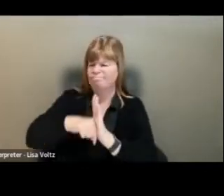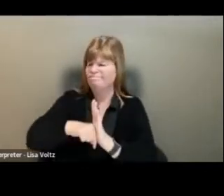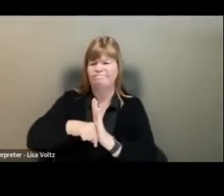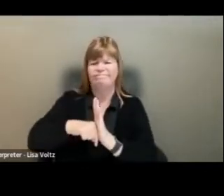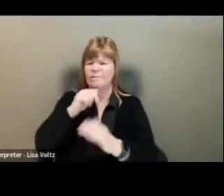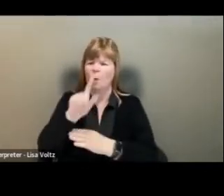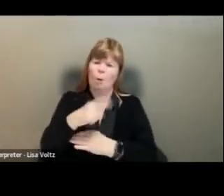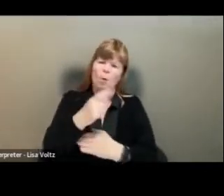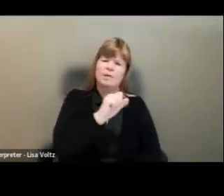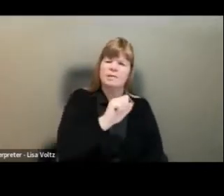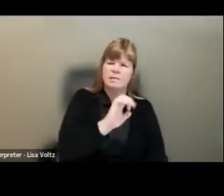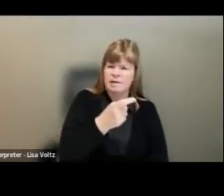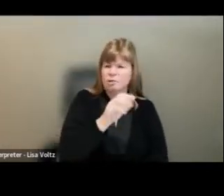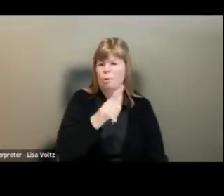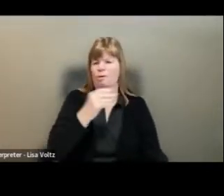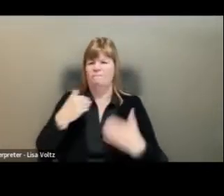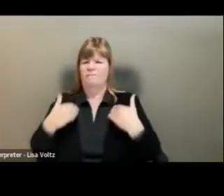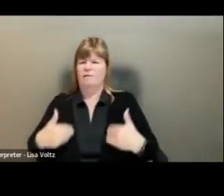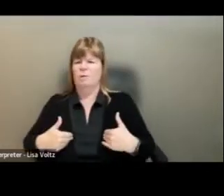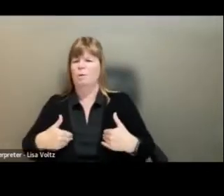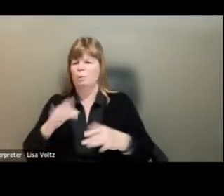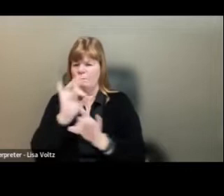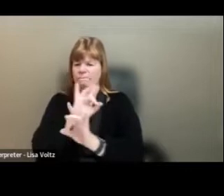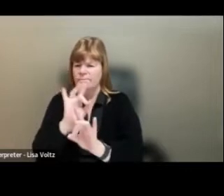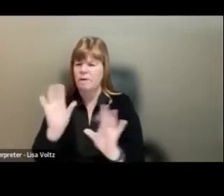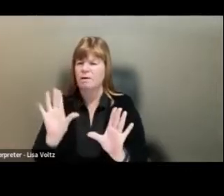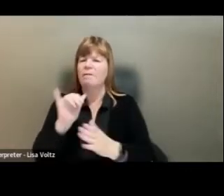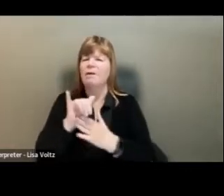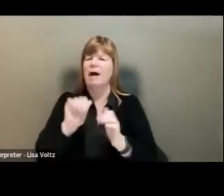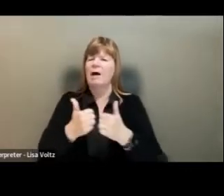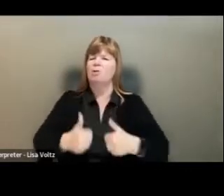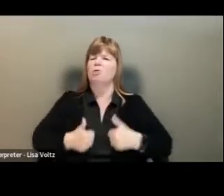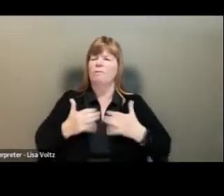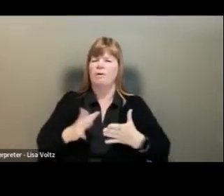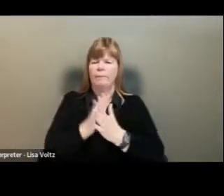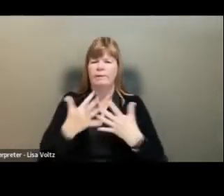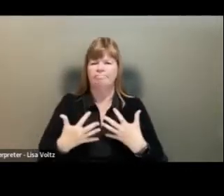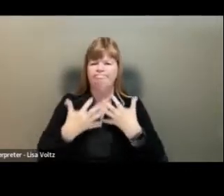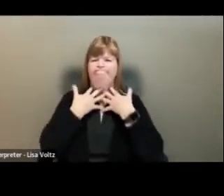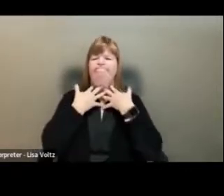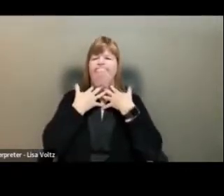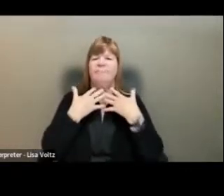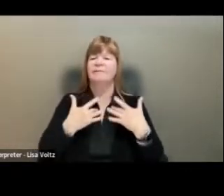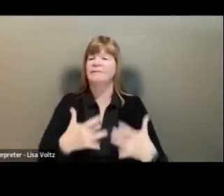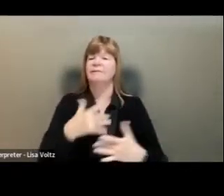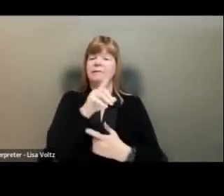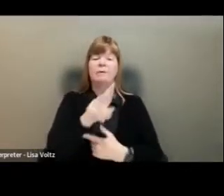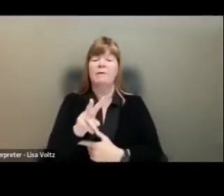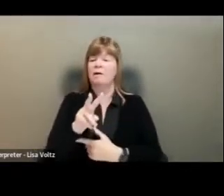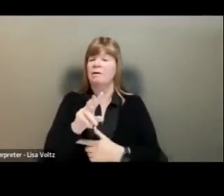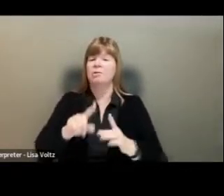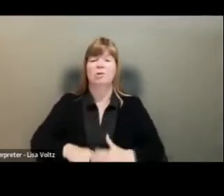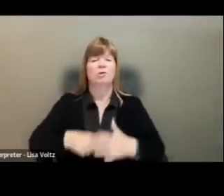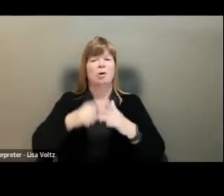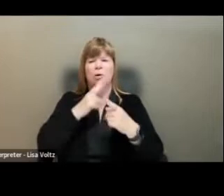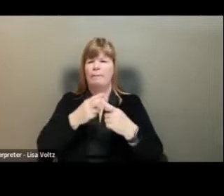than sexual and physical violence. And it's one of the ways in which survivors get trapped. Often domestic violence begins, we talk about this